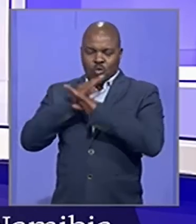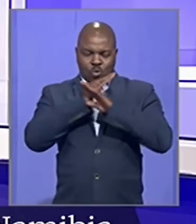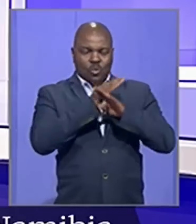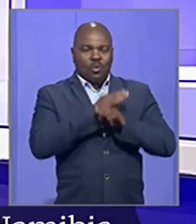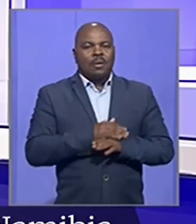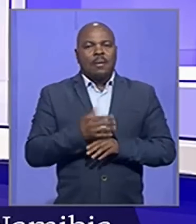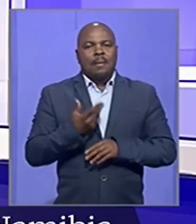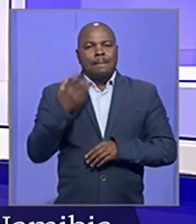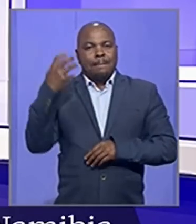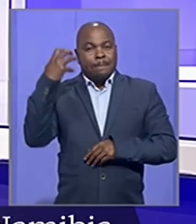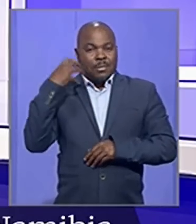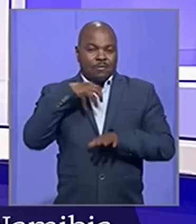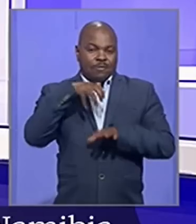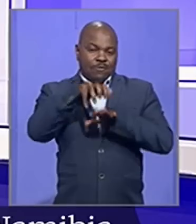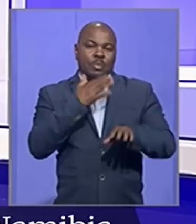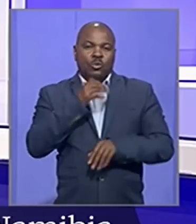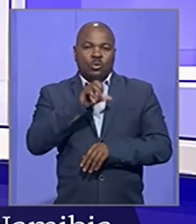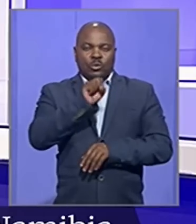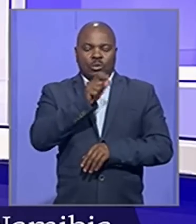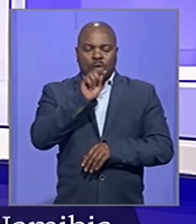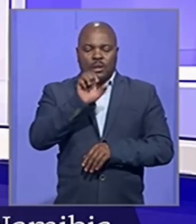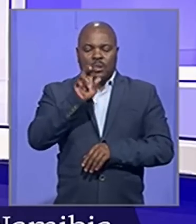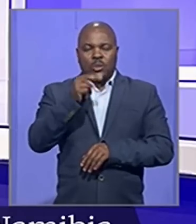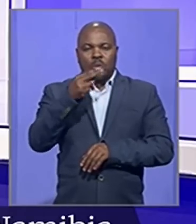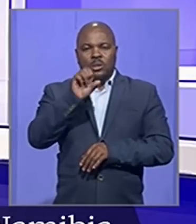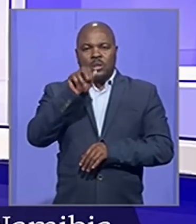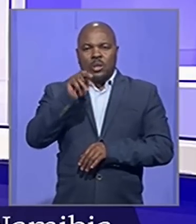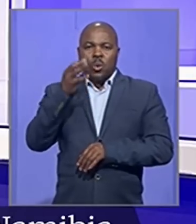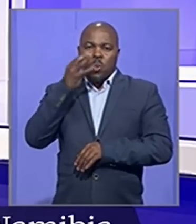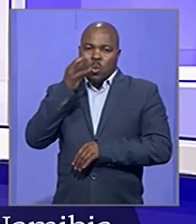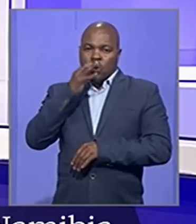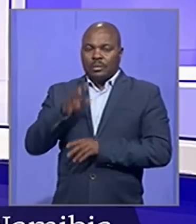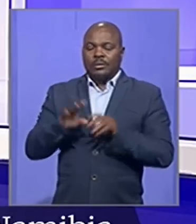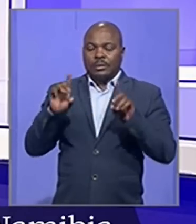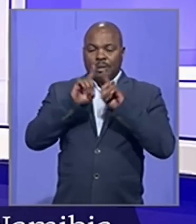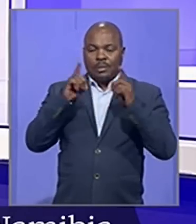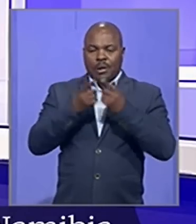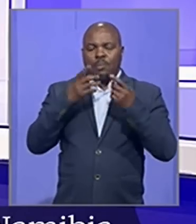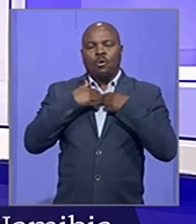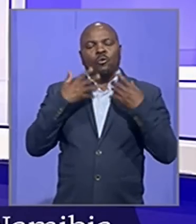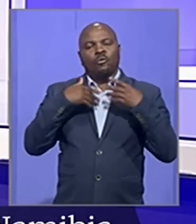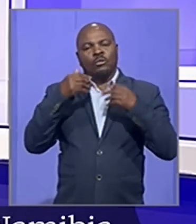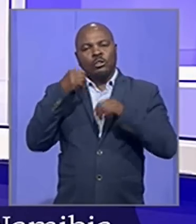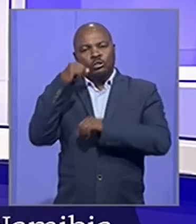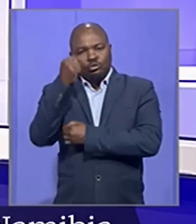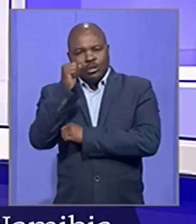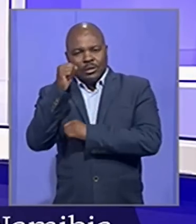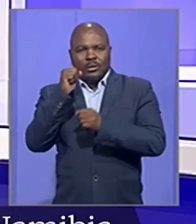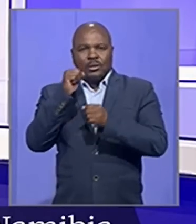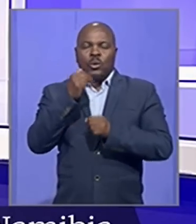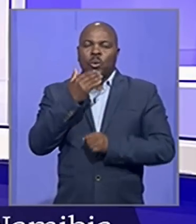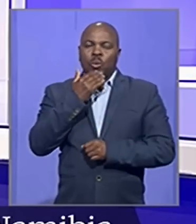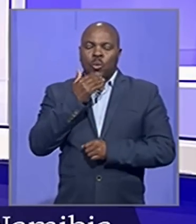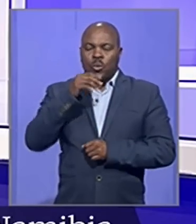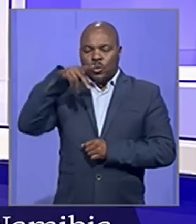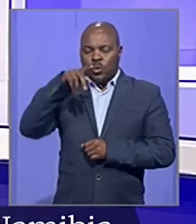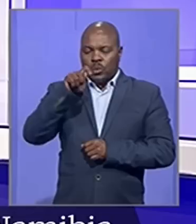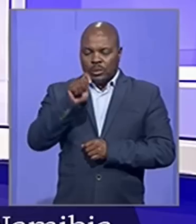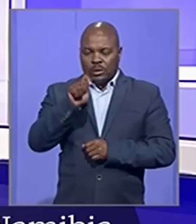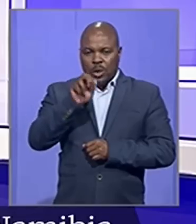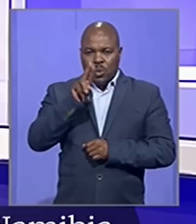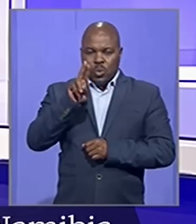temo John Steenhuisen o re ba šoma go tee le tona ya kgoro ya kgwebišano le diindasteri Parks Tau go